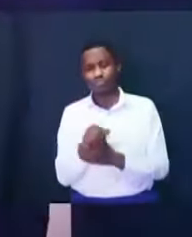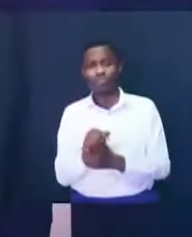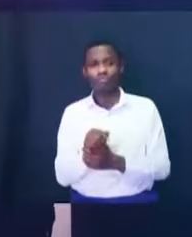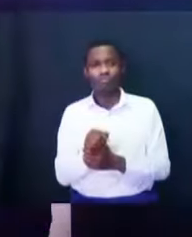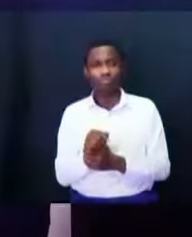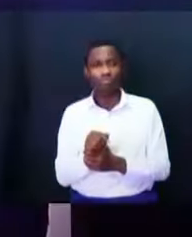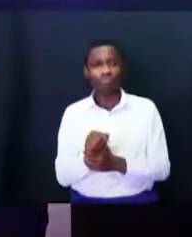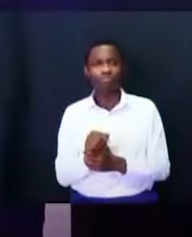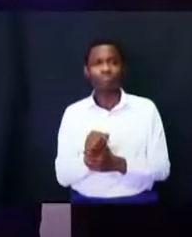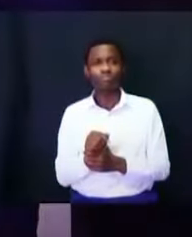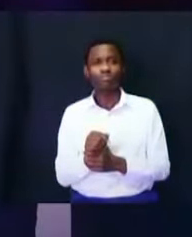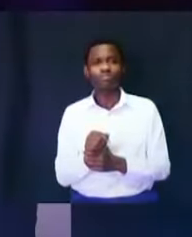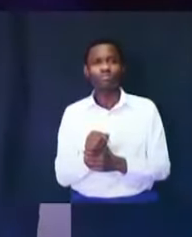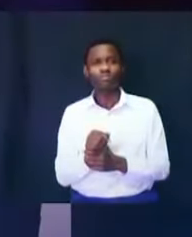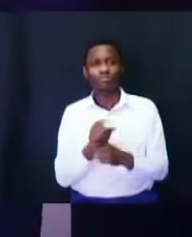cry